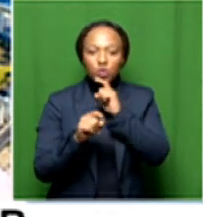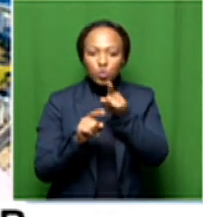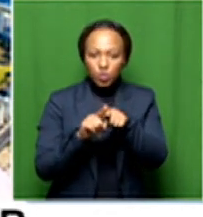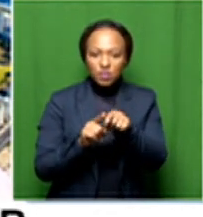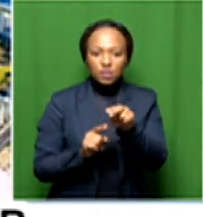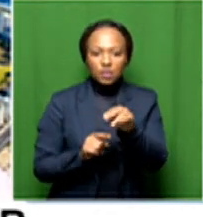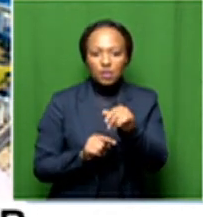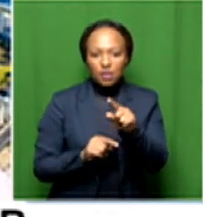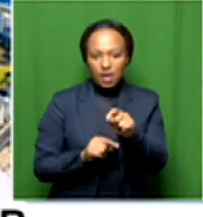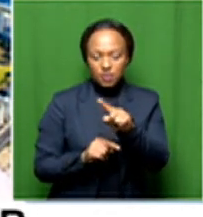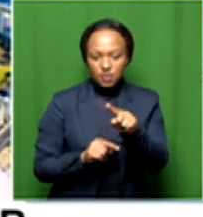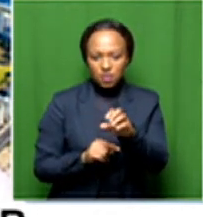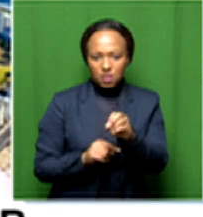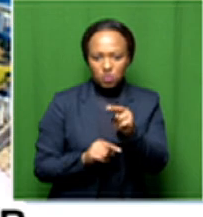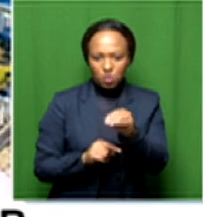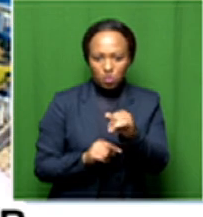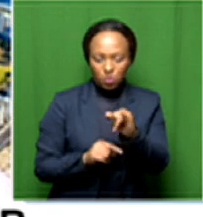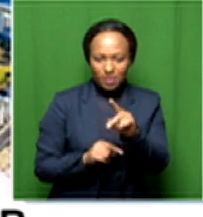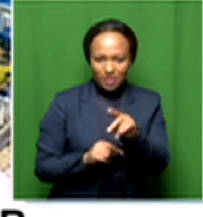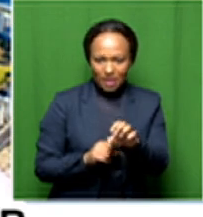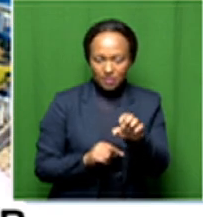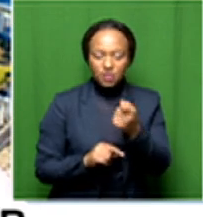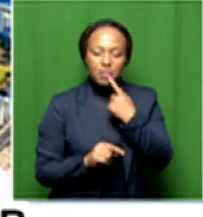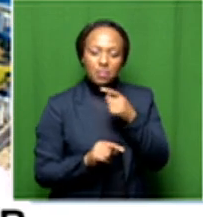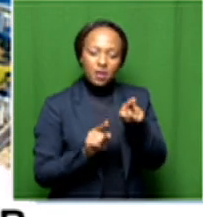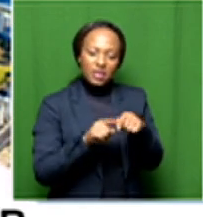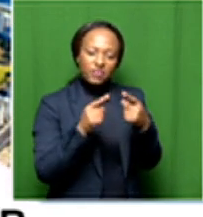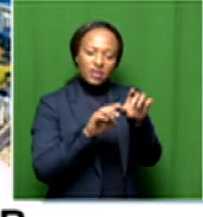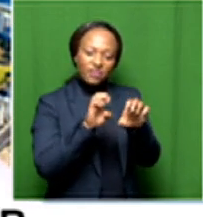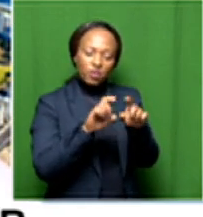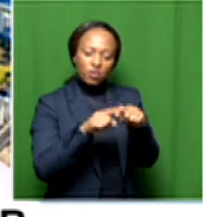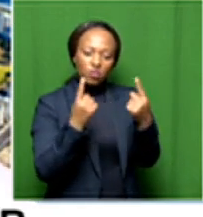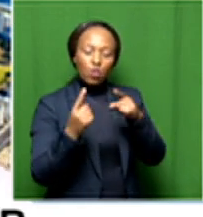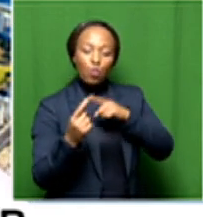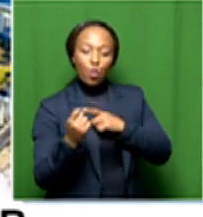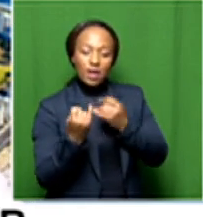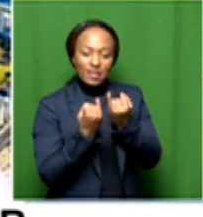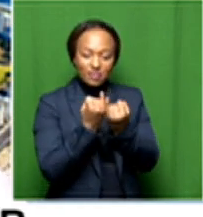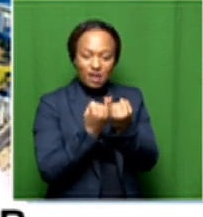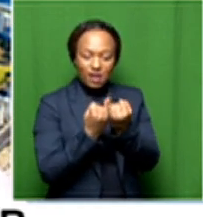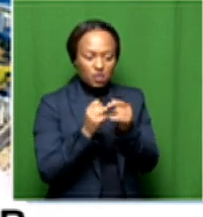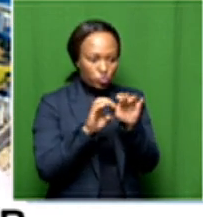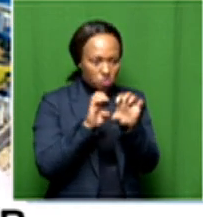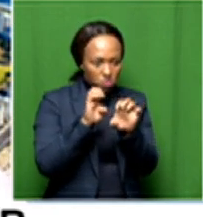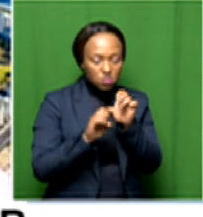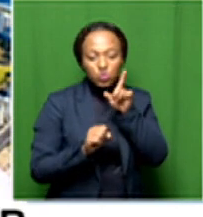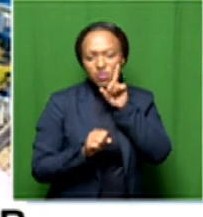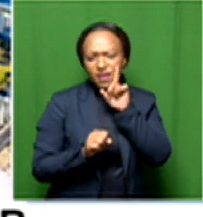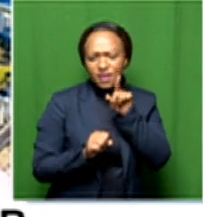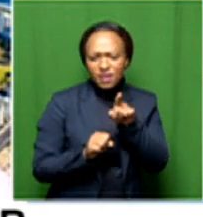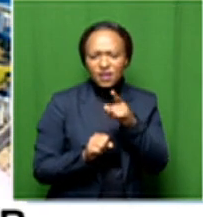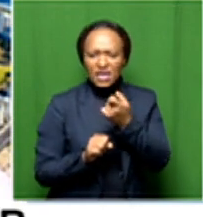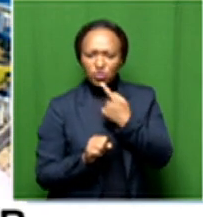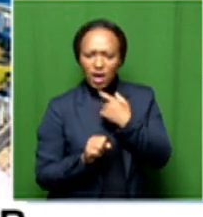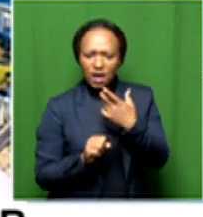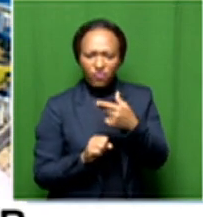The difference between those trials and our trial is, firstly, our trial is the only one that's evaluating the